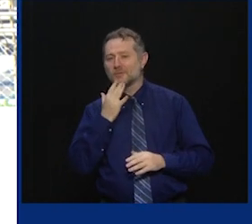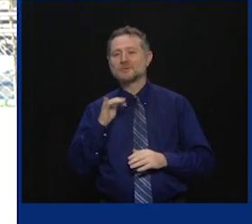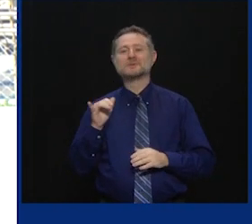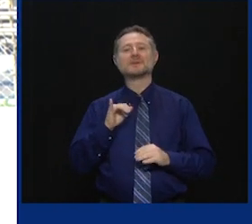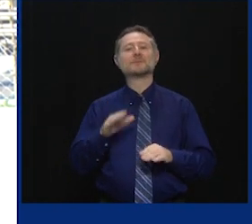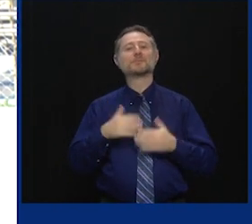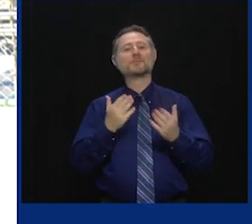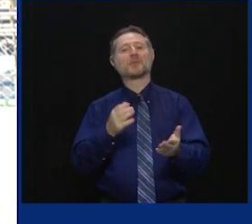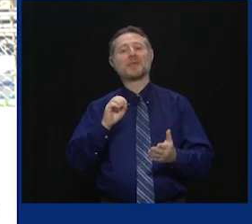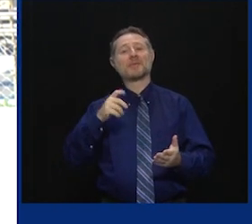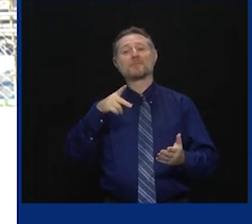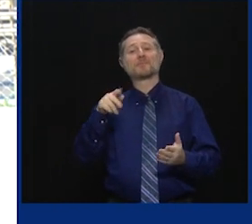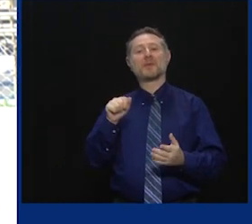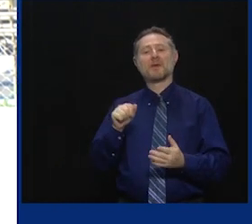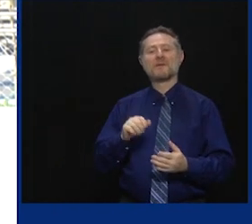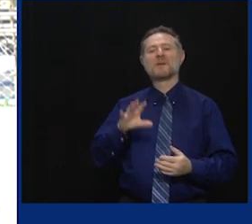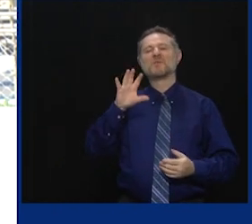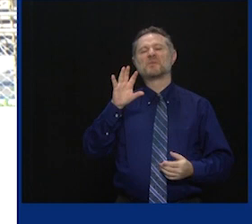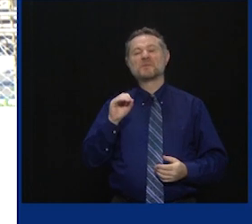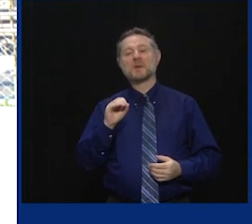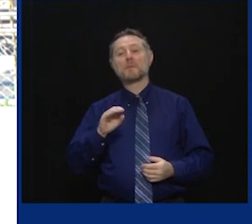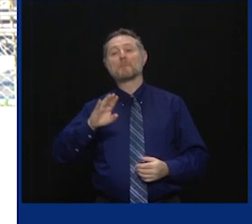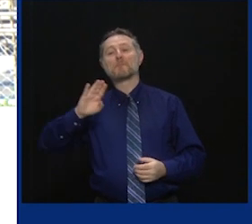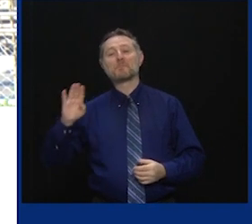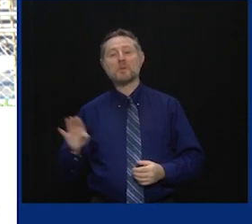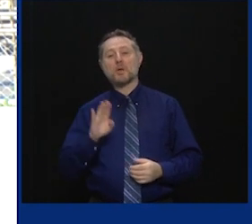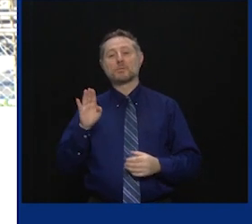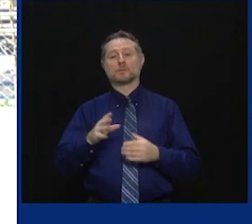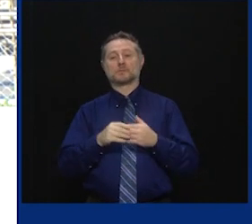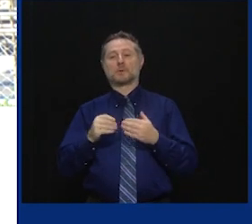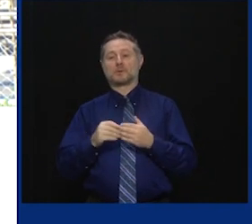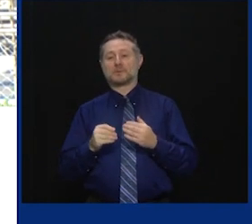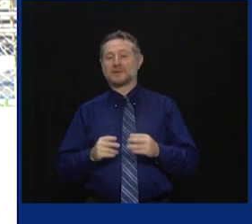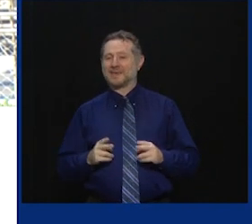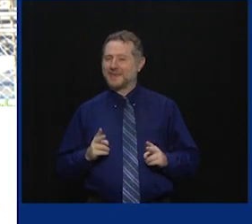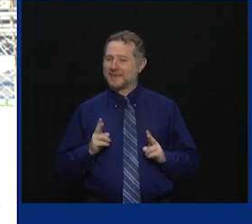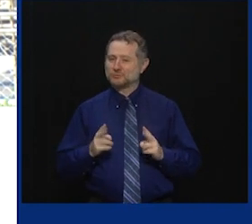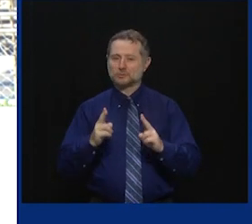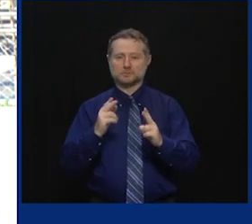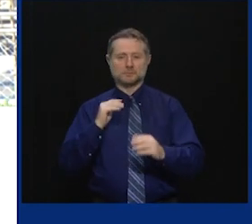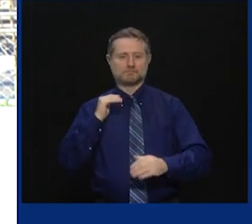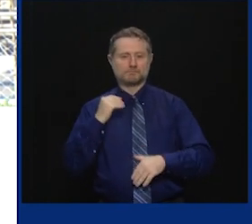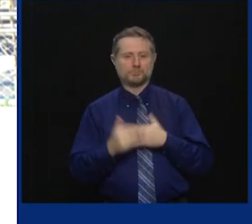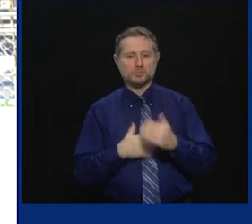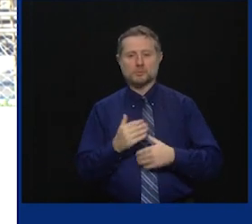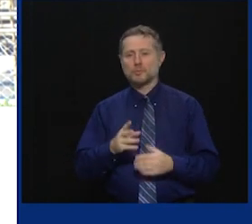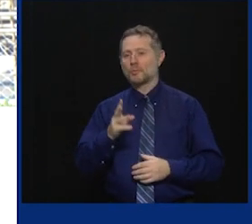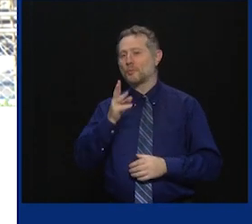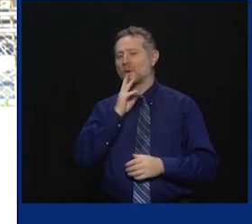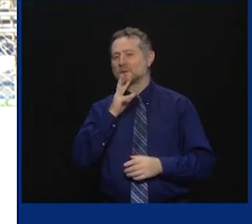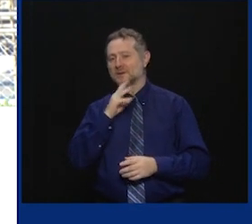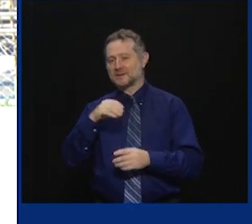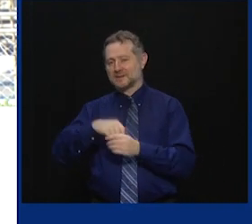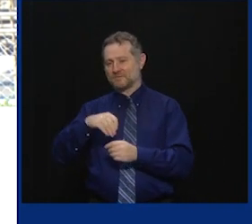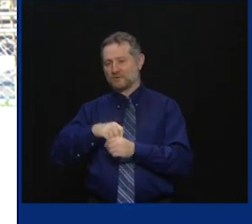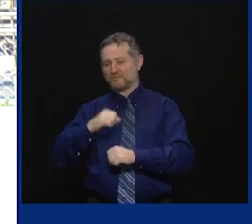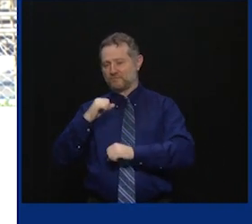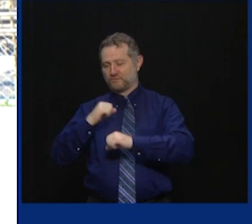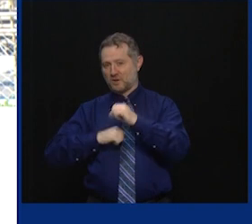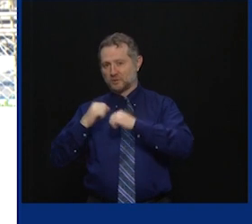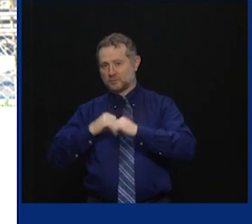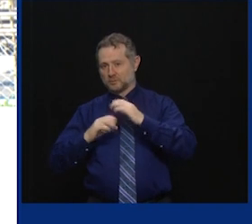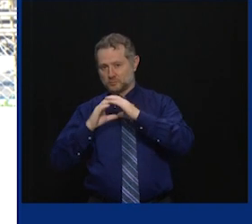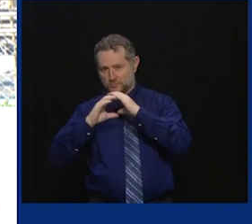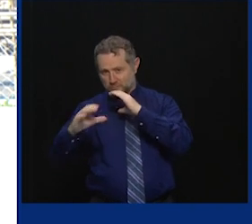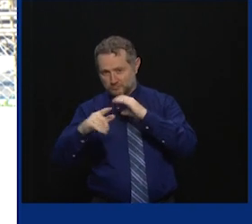with $50 billion to accelerate progress on much-needed water infrastructure improvements, including removing